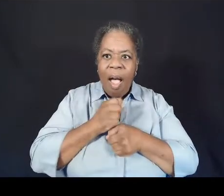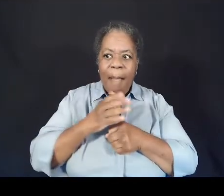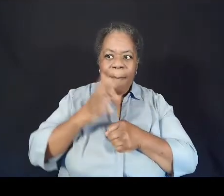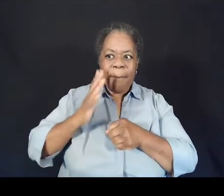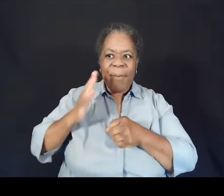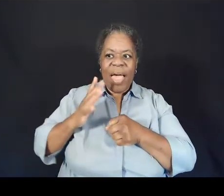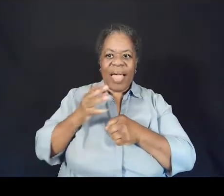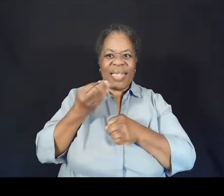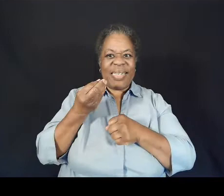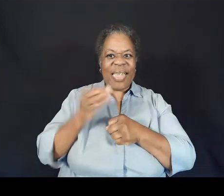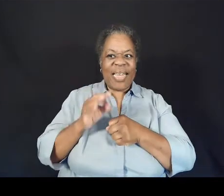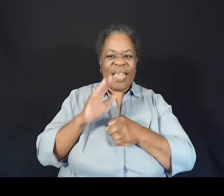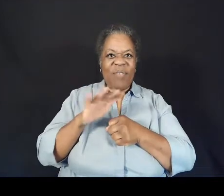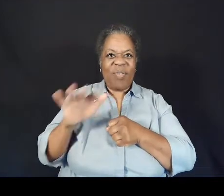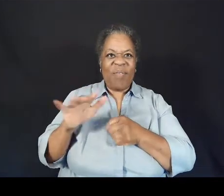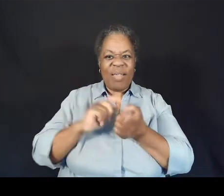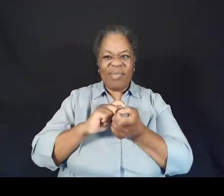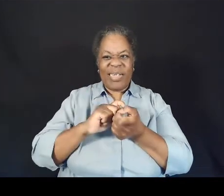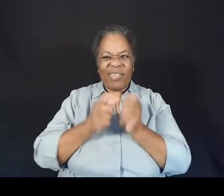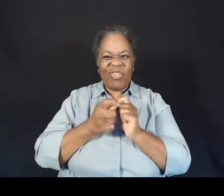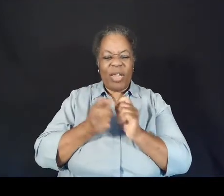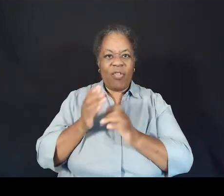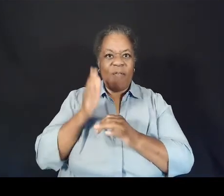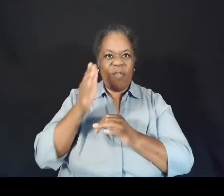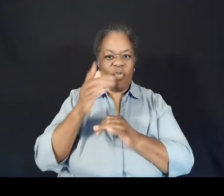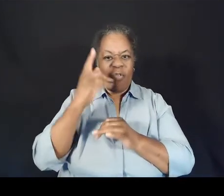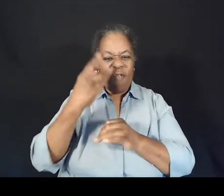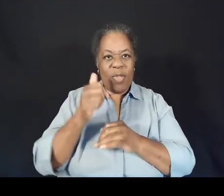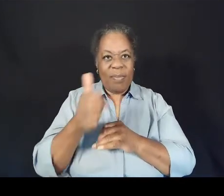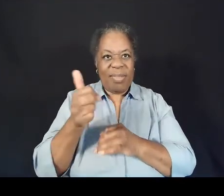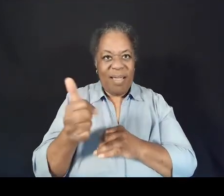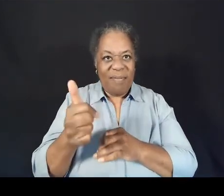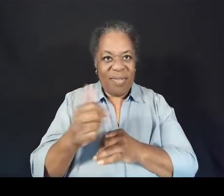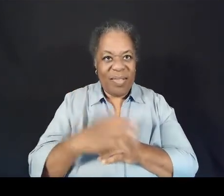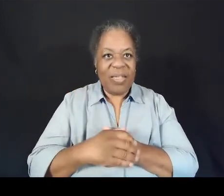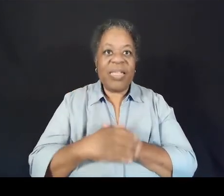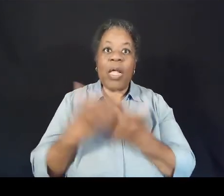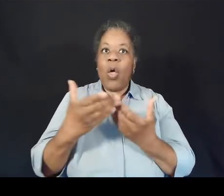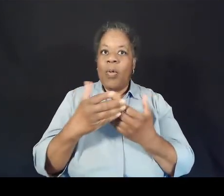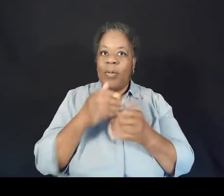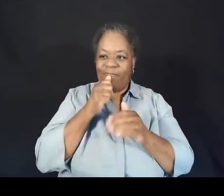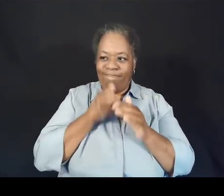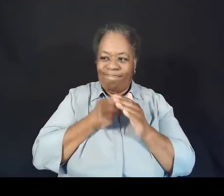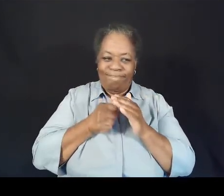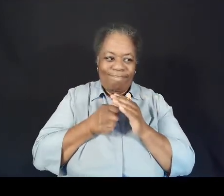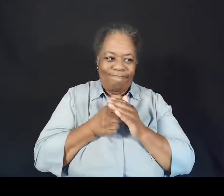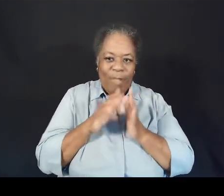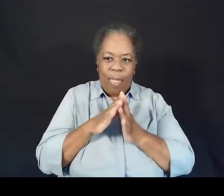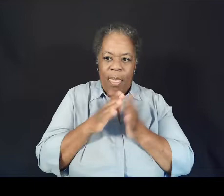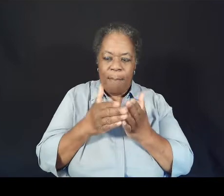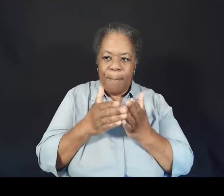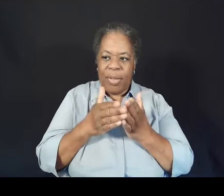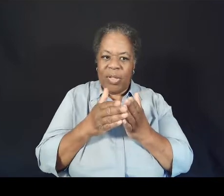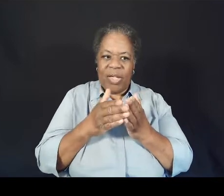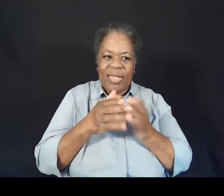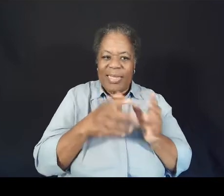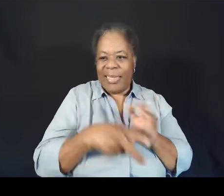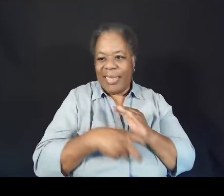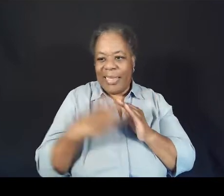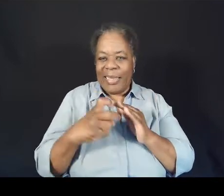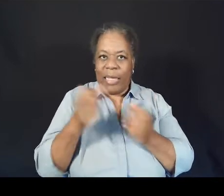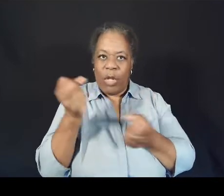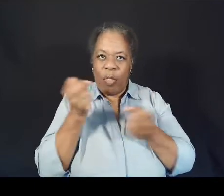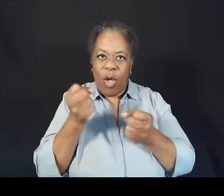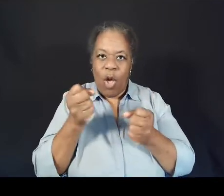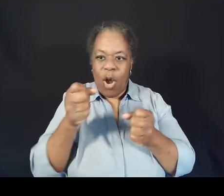could write a new future for themselves. So he hijacks the DeLorean and returns to 1955 to deliver